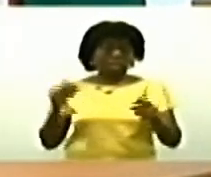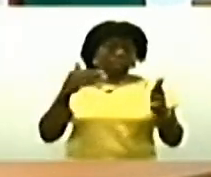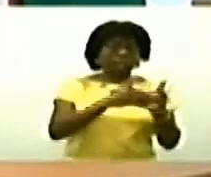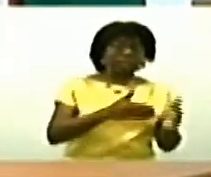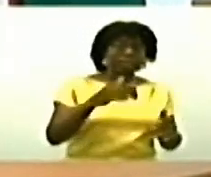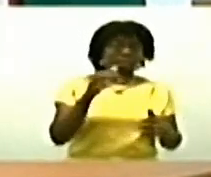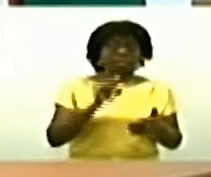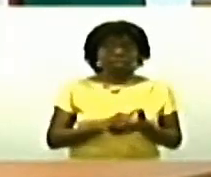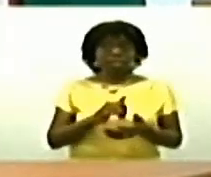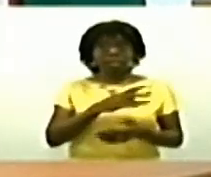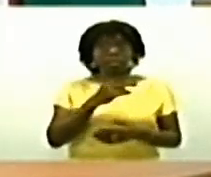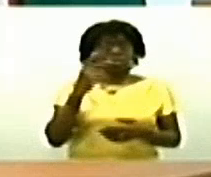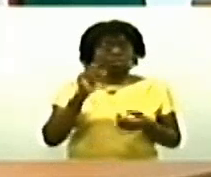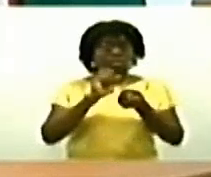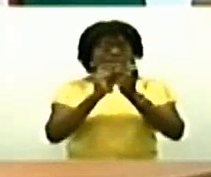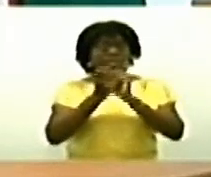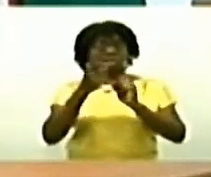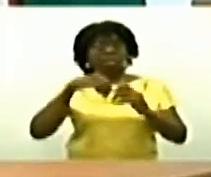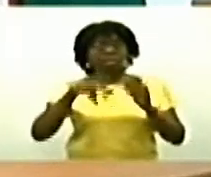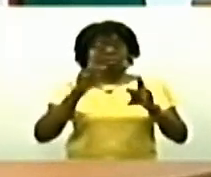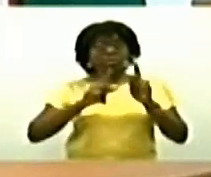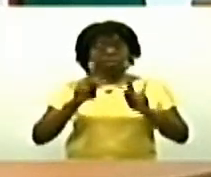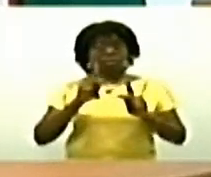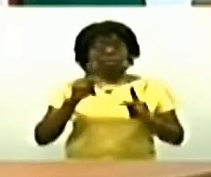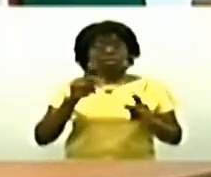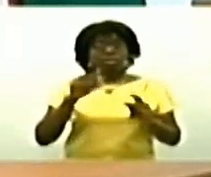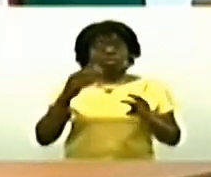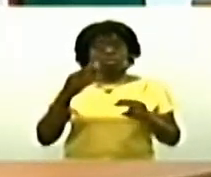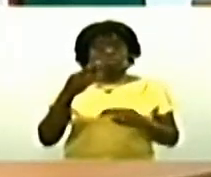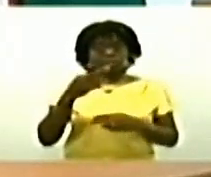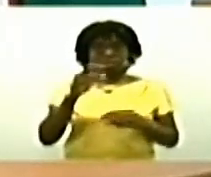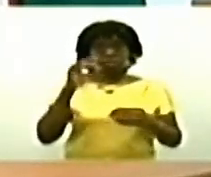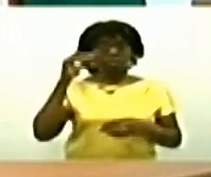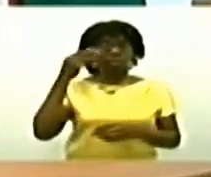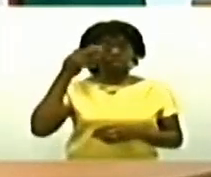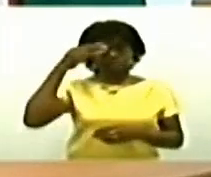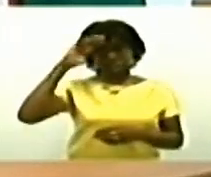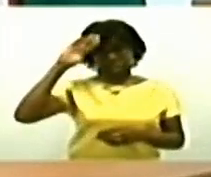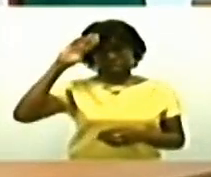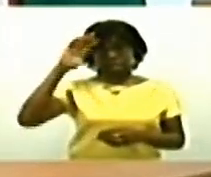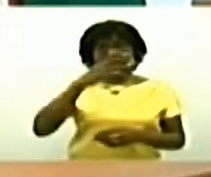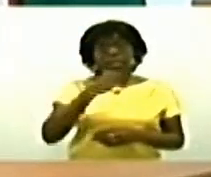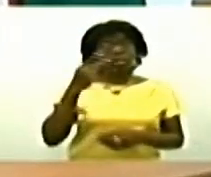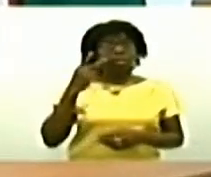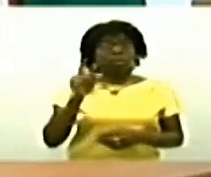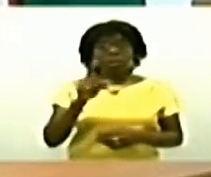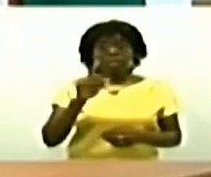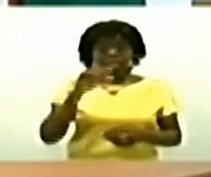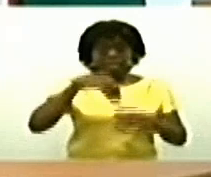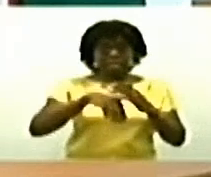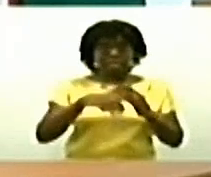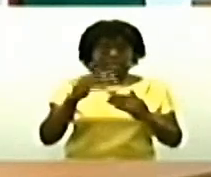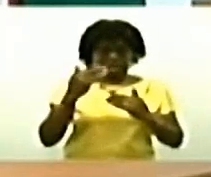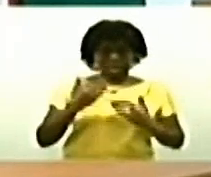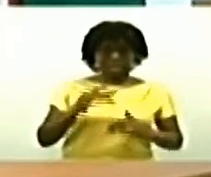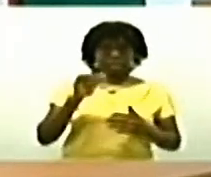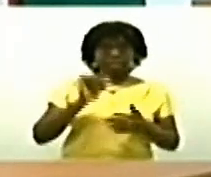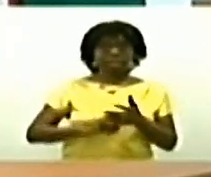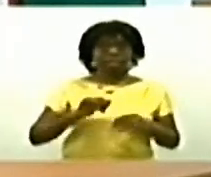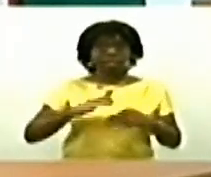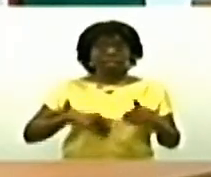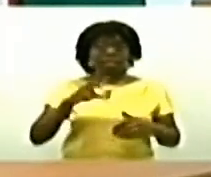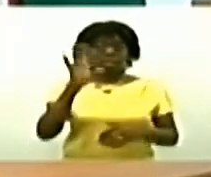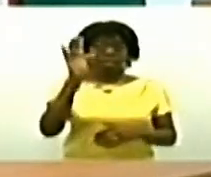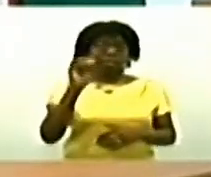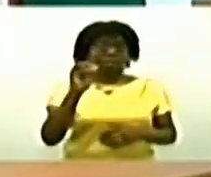the transformation in the People's Republic of China, and to see where within less than 70 years, they have